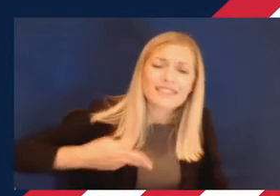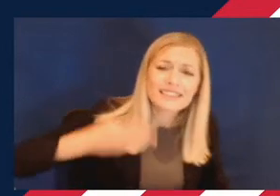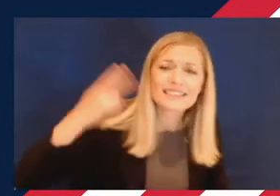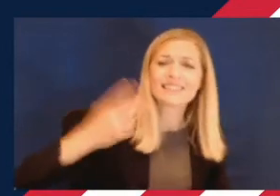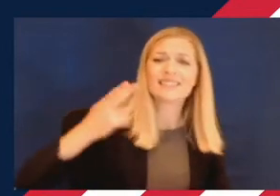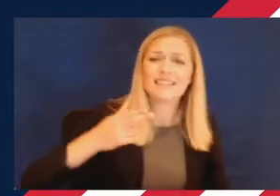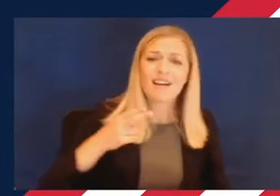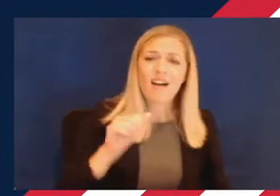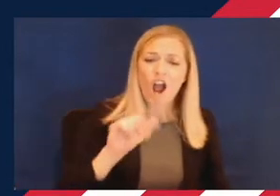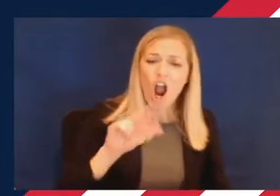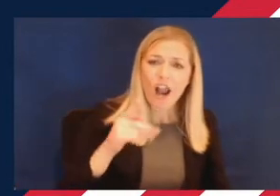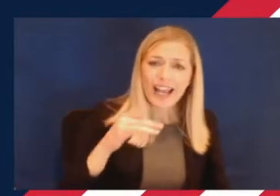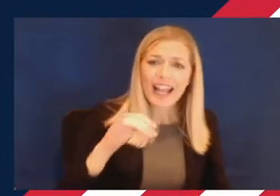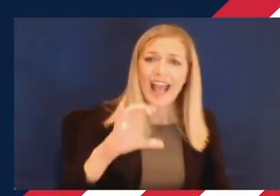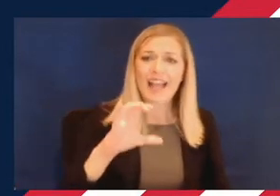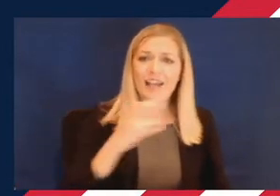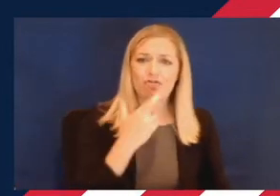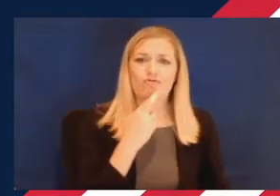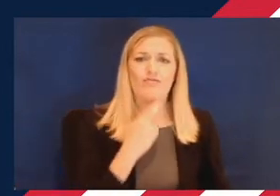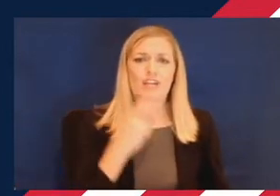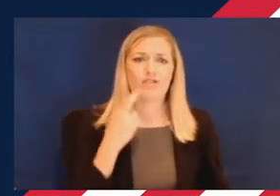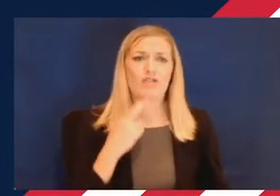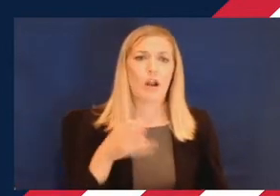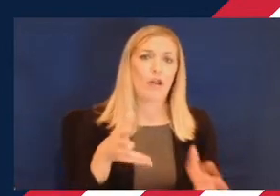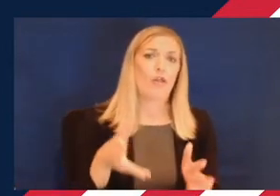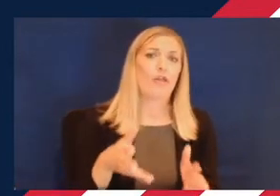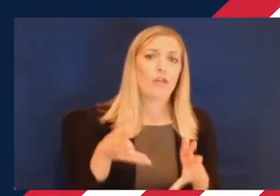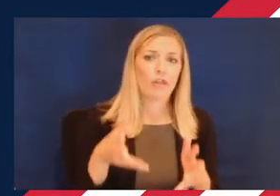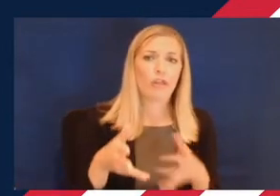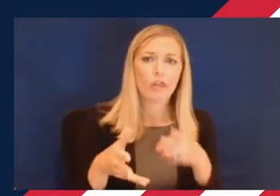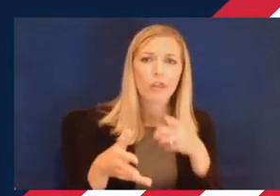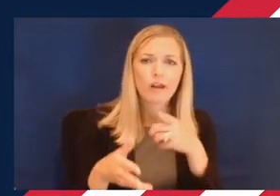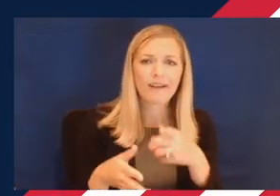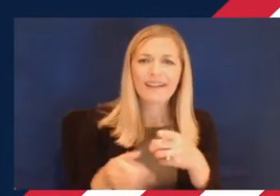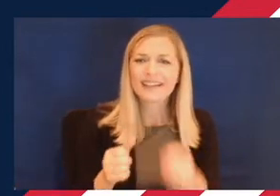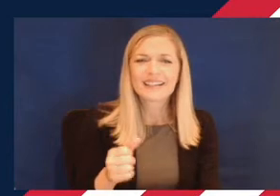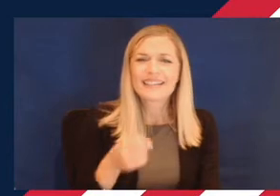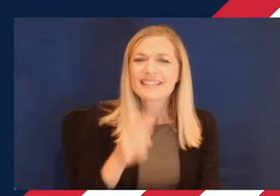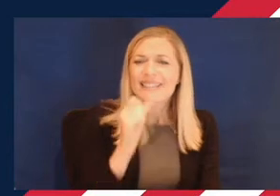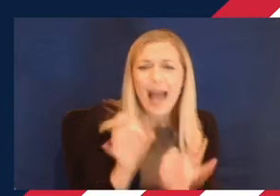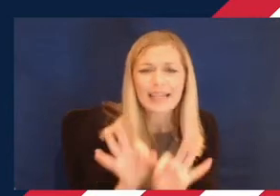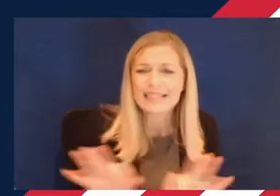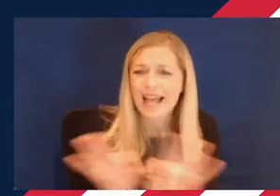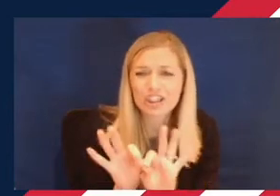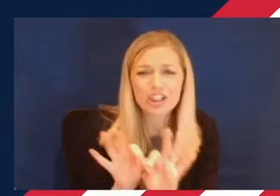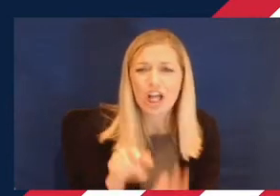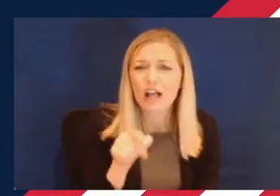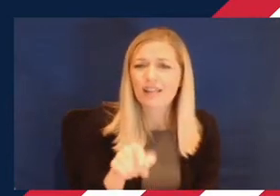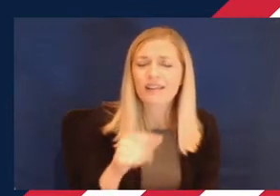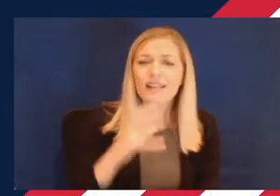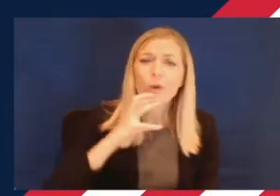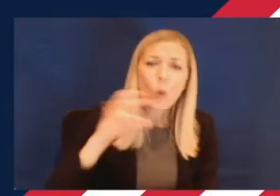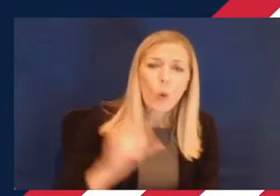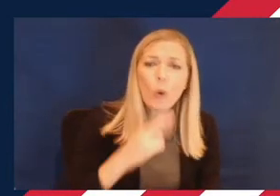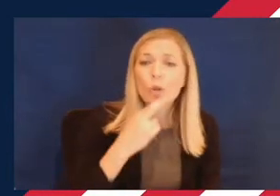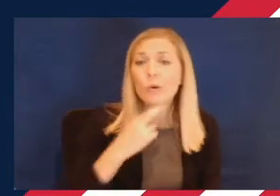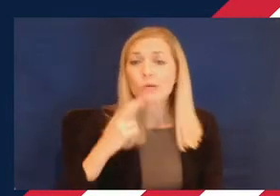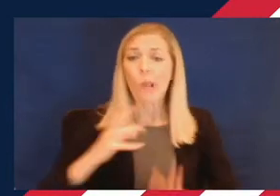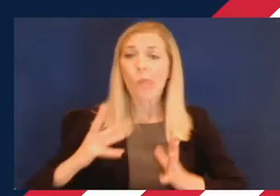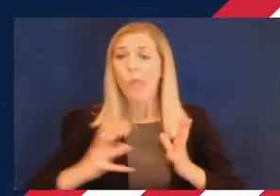not essential. $100 filet mignon is not essential for American health, for the health